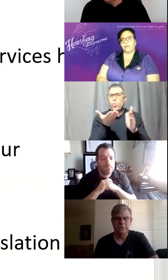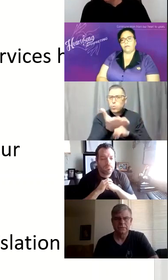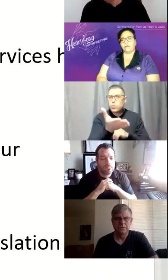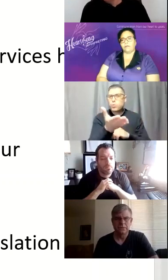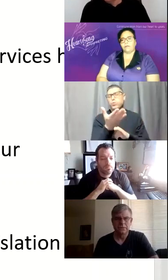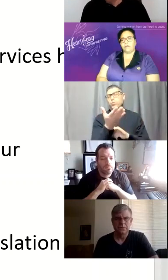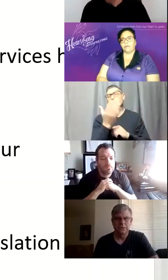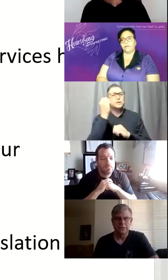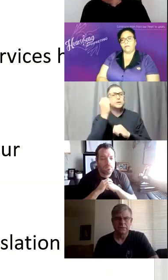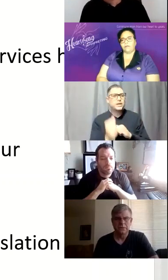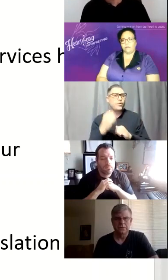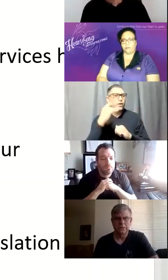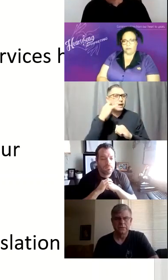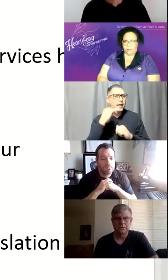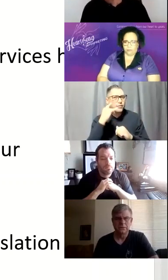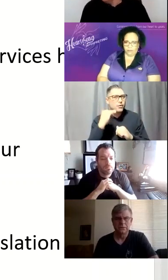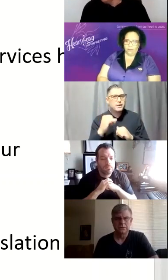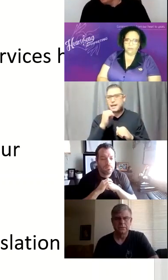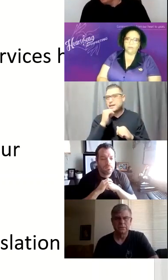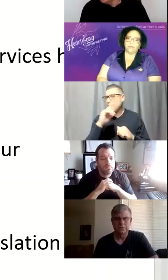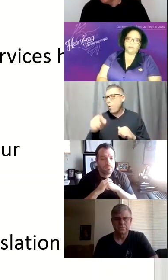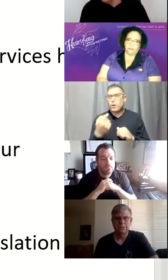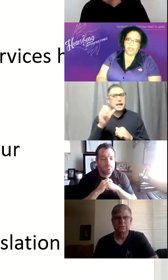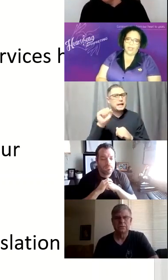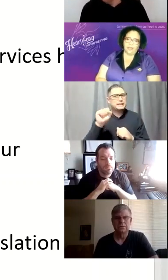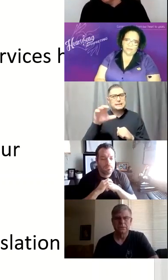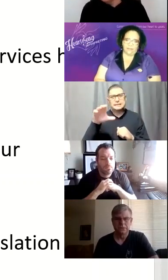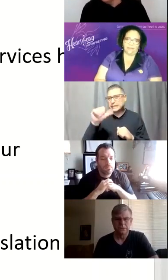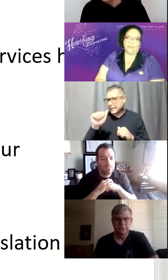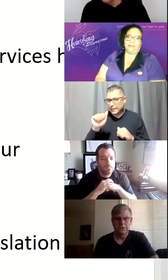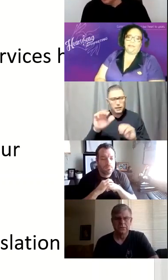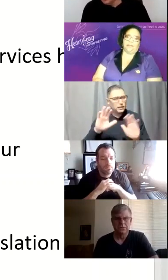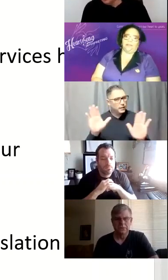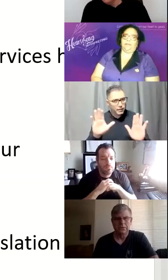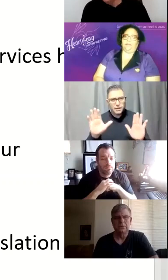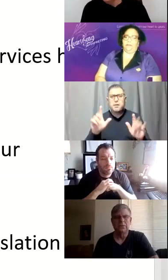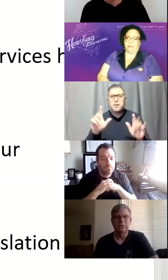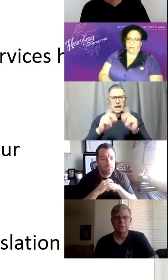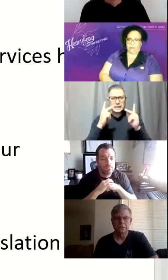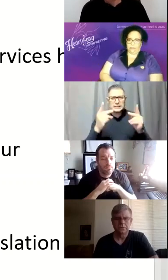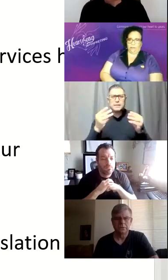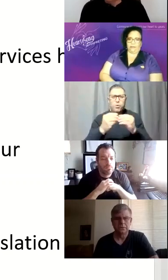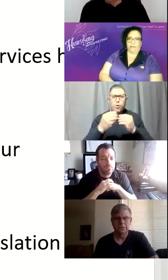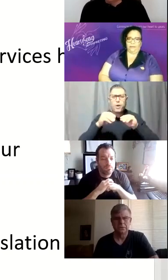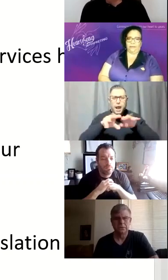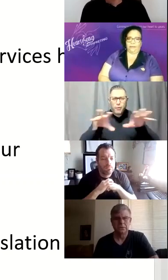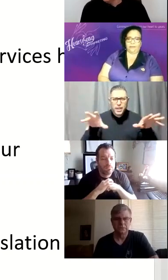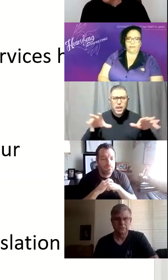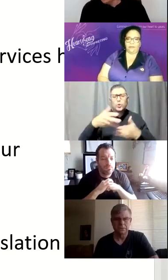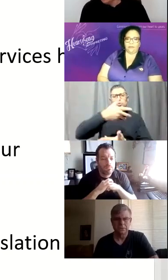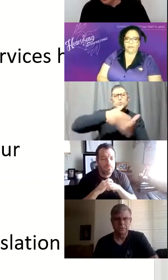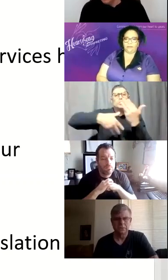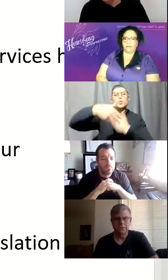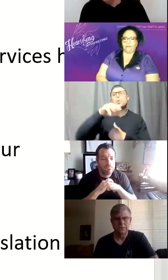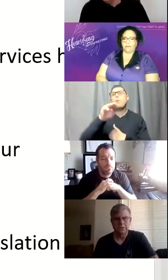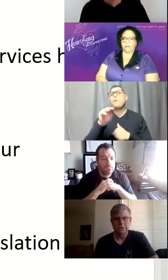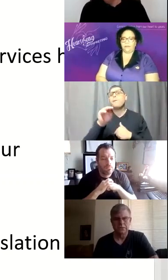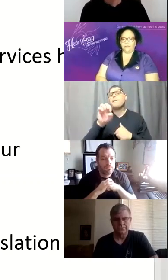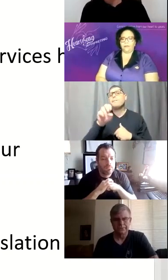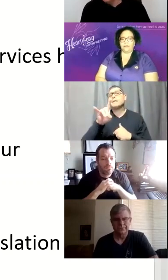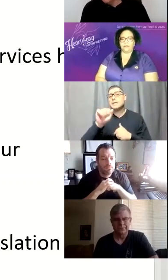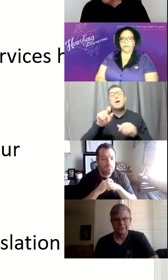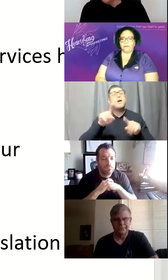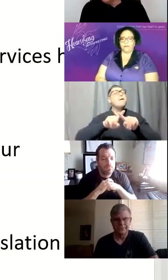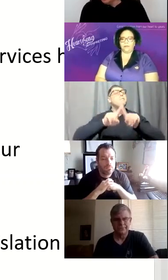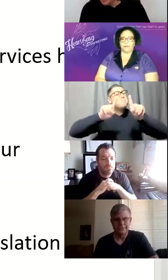to start, hey, well, why don't we just start this? I'm noticing this a little bit more on social media. And I also want to respect what